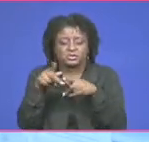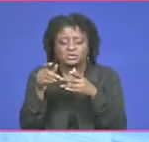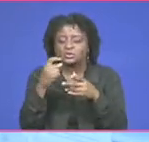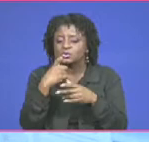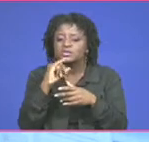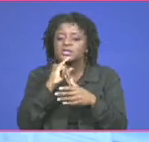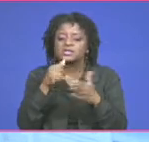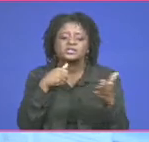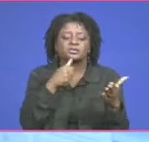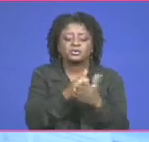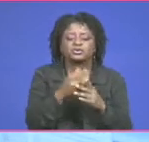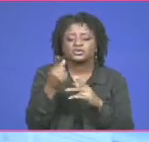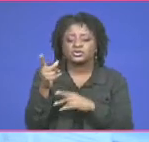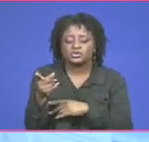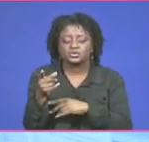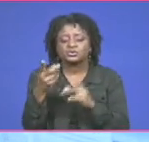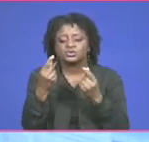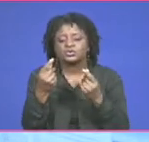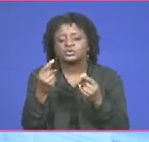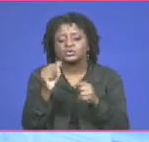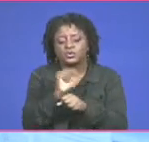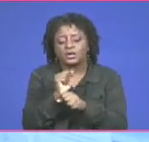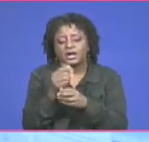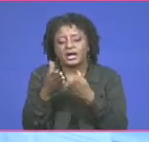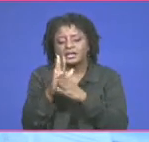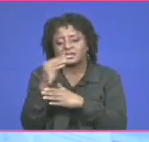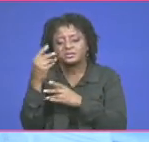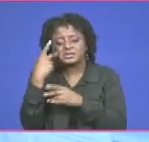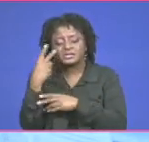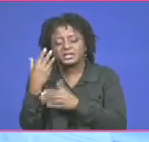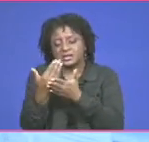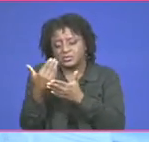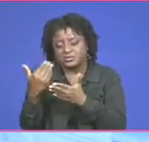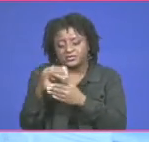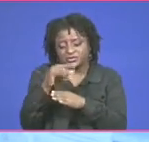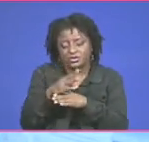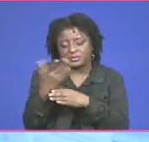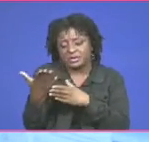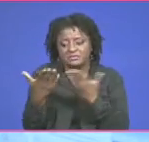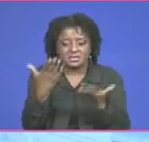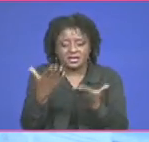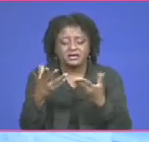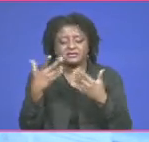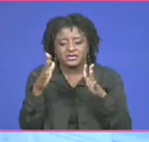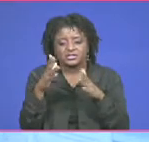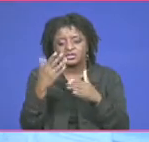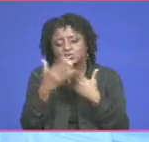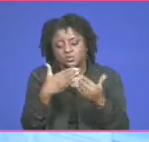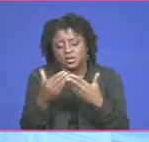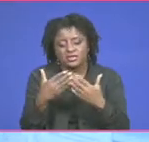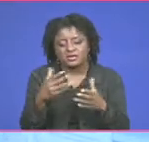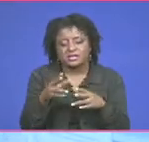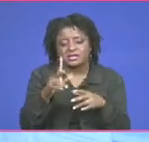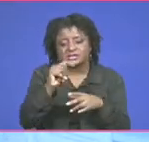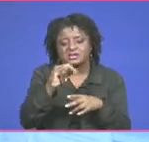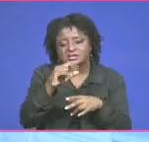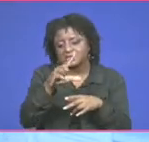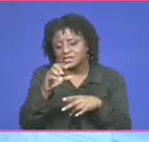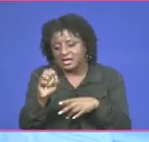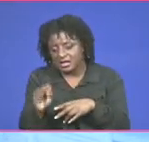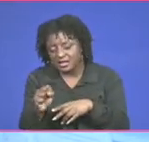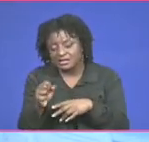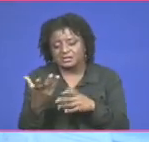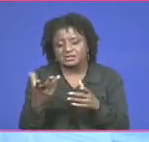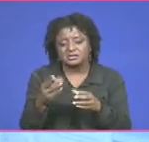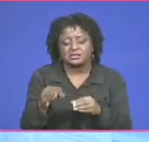you to do the work. Ask them to see a previous job that they may have completed, whether it is a tiling job,